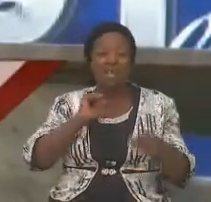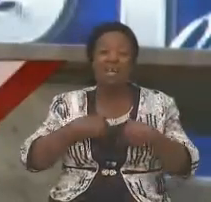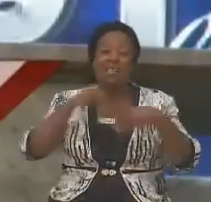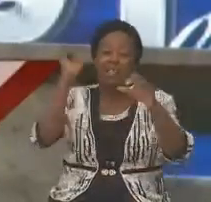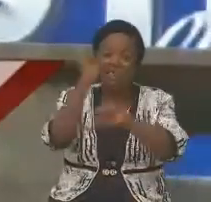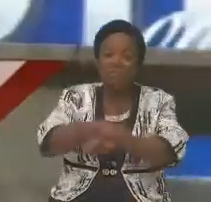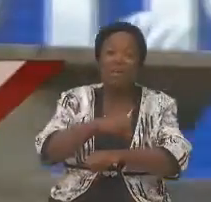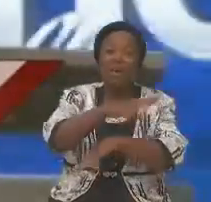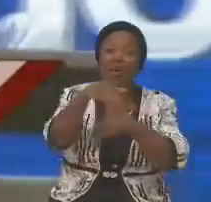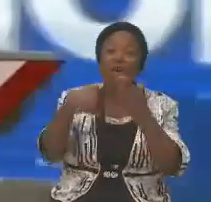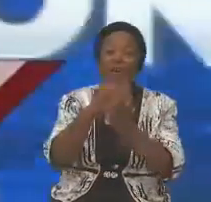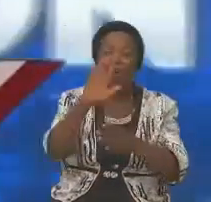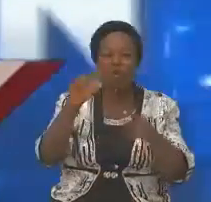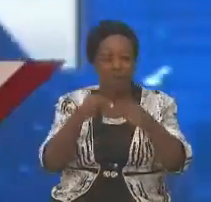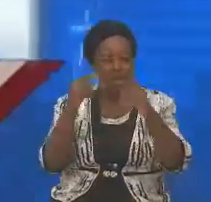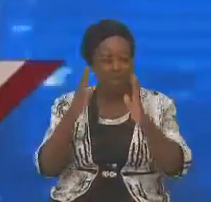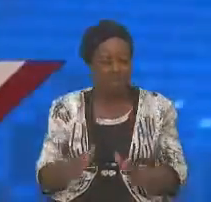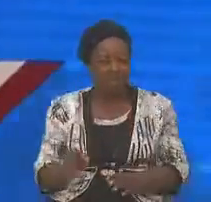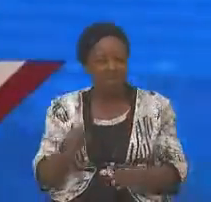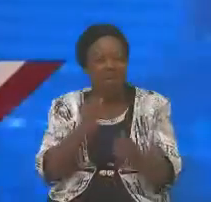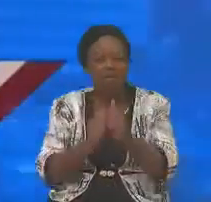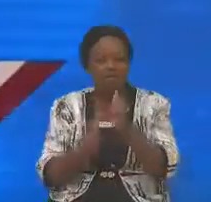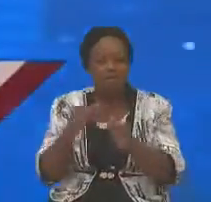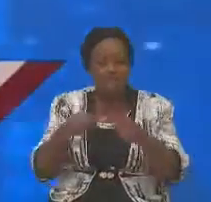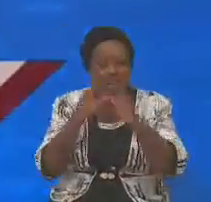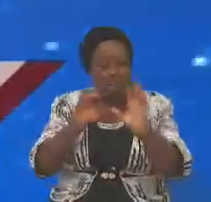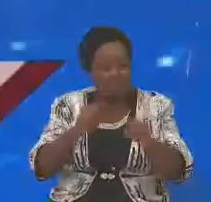delivers you from all your enemies.